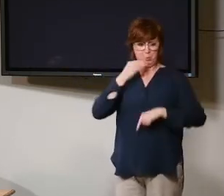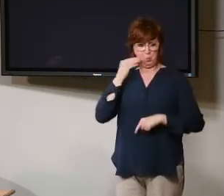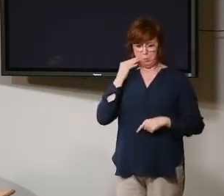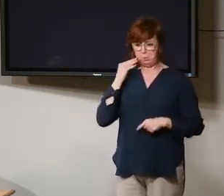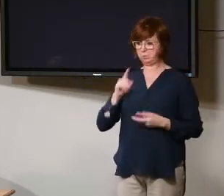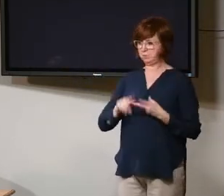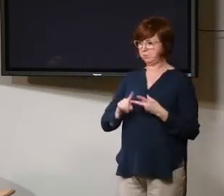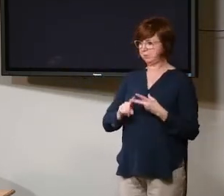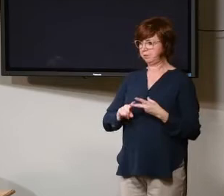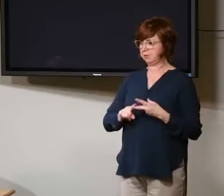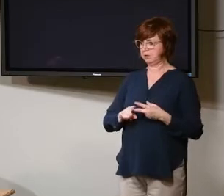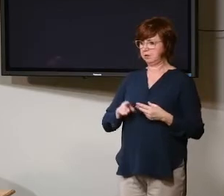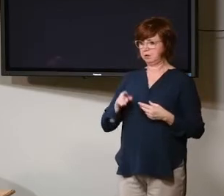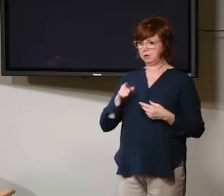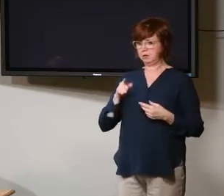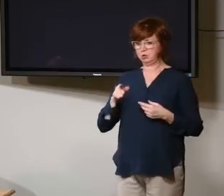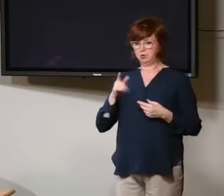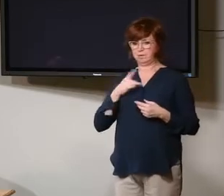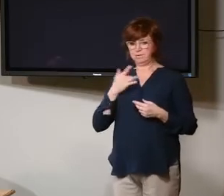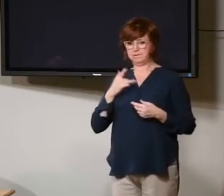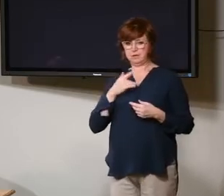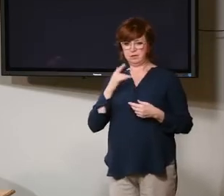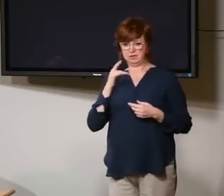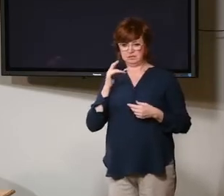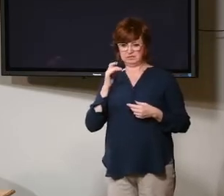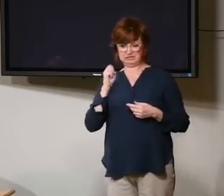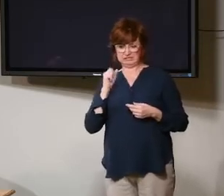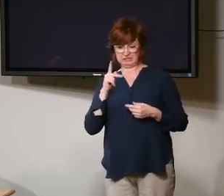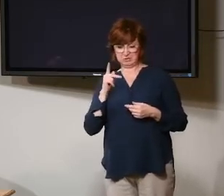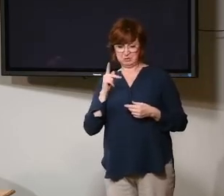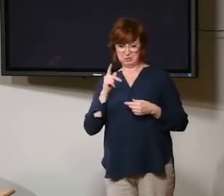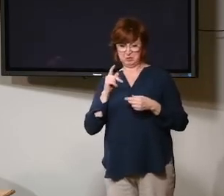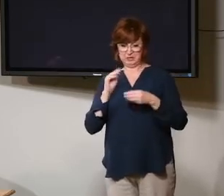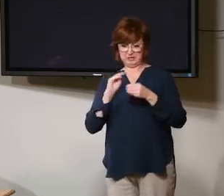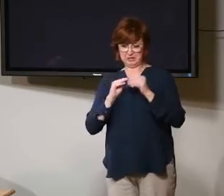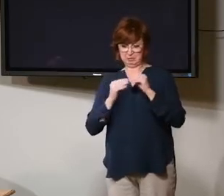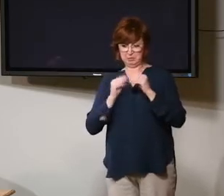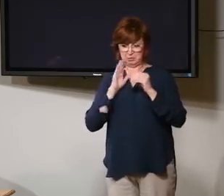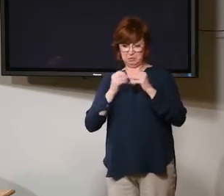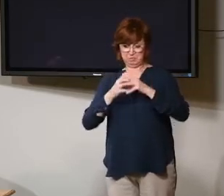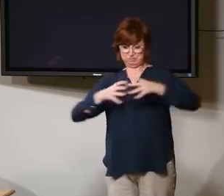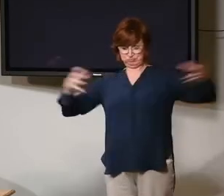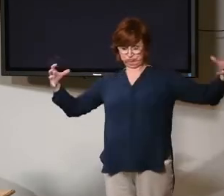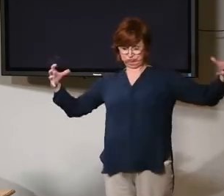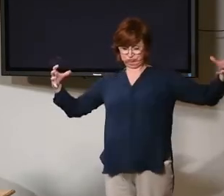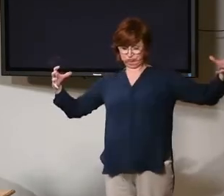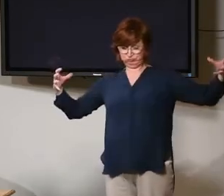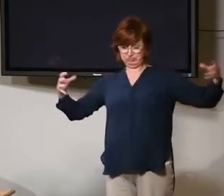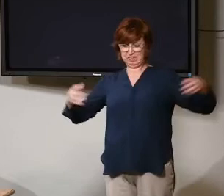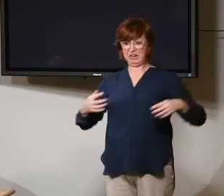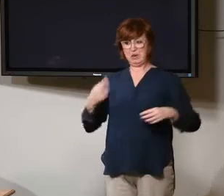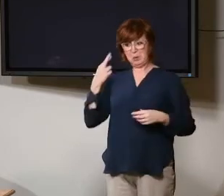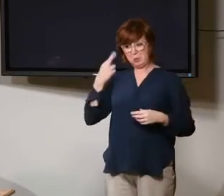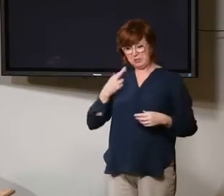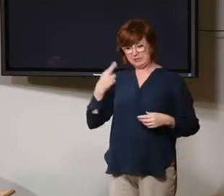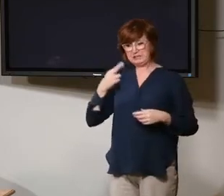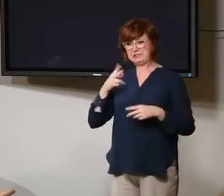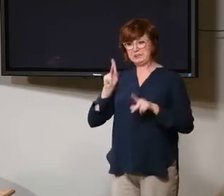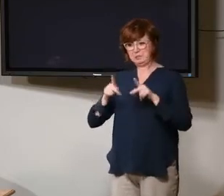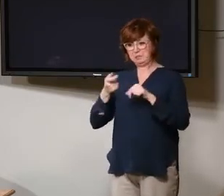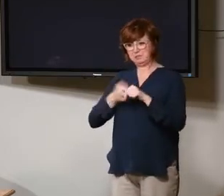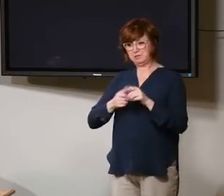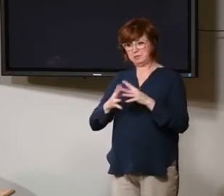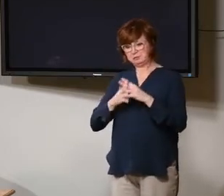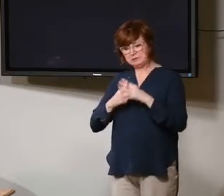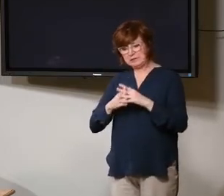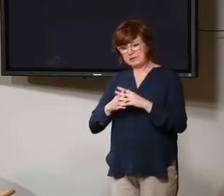a massive increase in cases in this province due to that segment of the population, especially those coming back from the